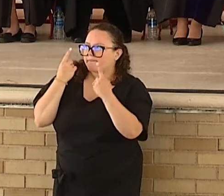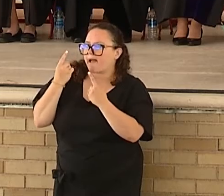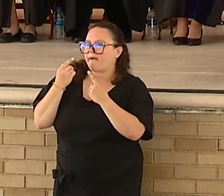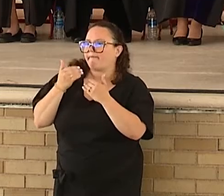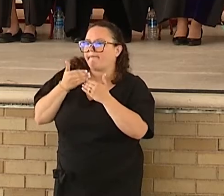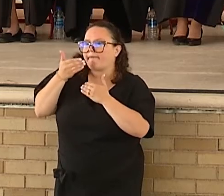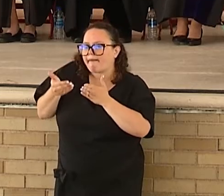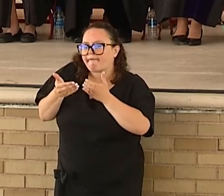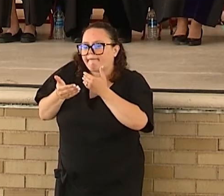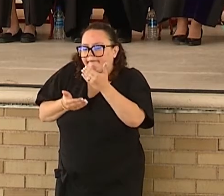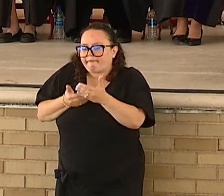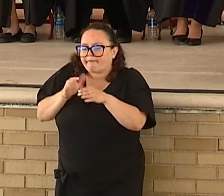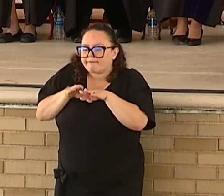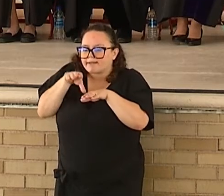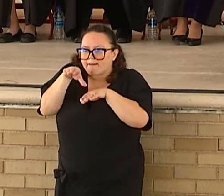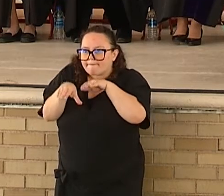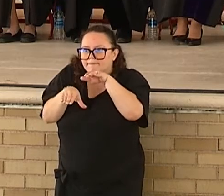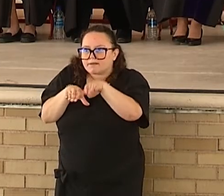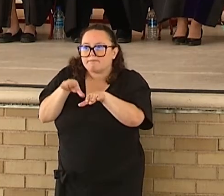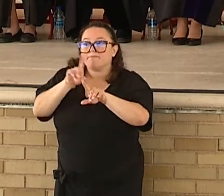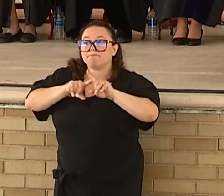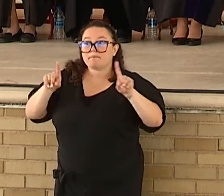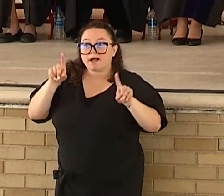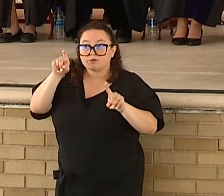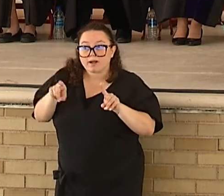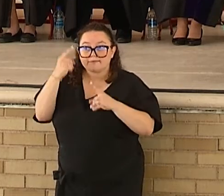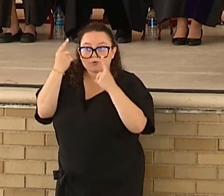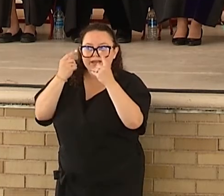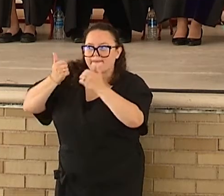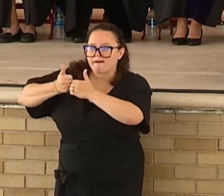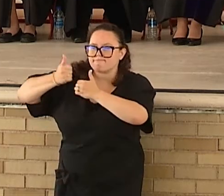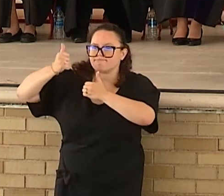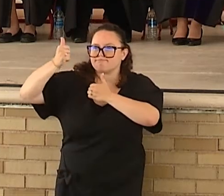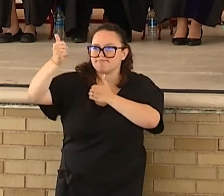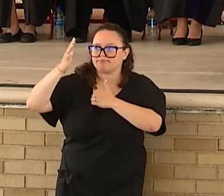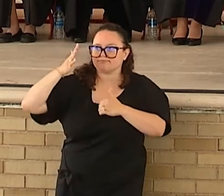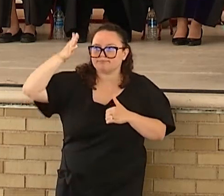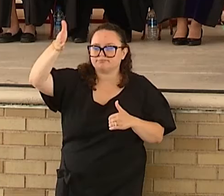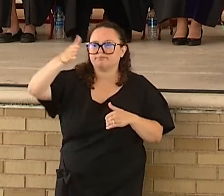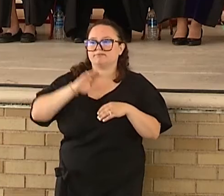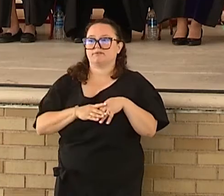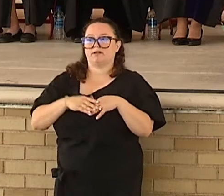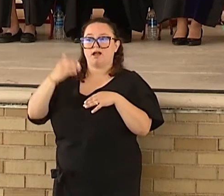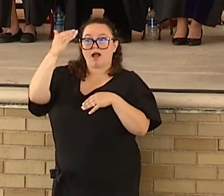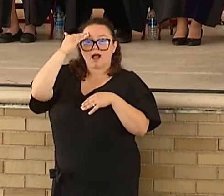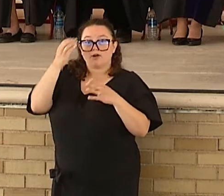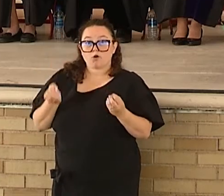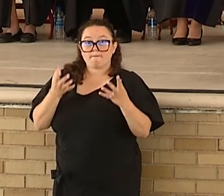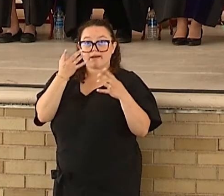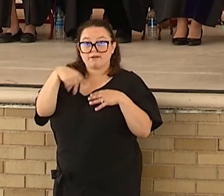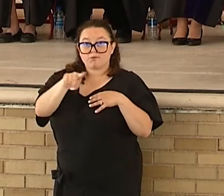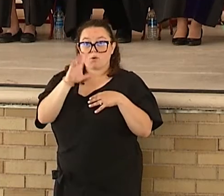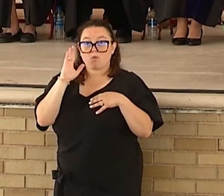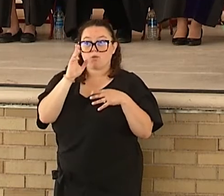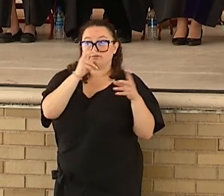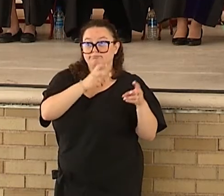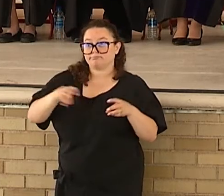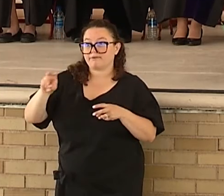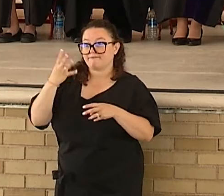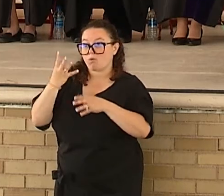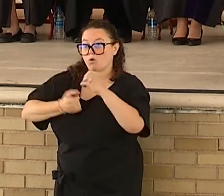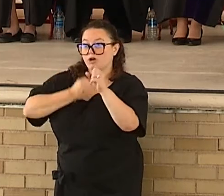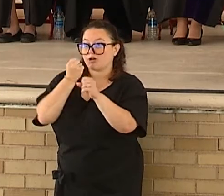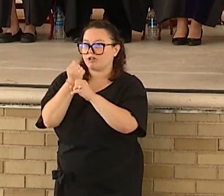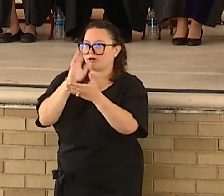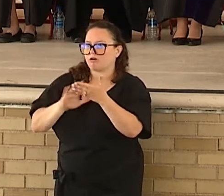next step. Think into the distance. Think about where you want to go. I know a lot of you are going to go to 4-year colleges. That is a great idea. Whether